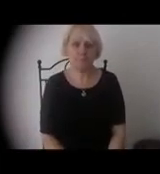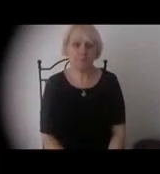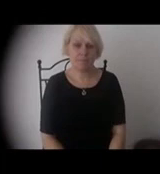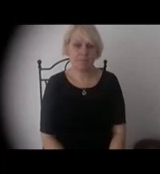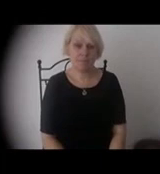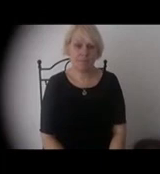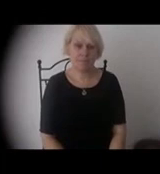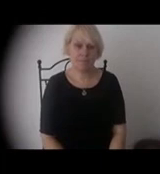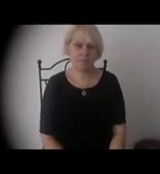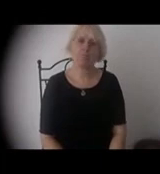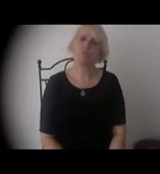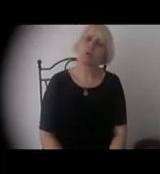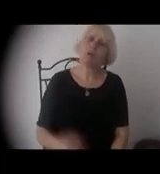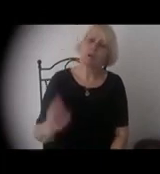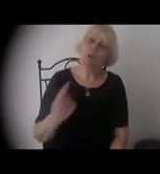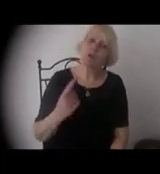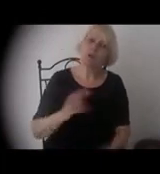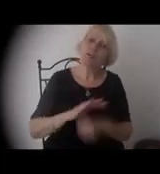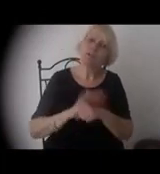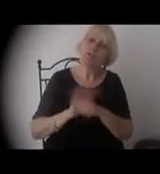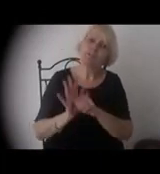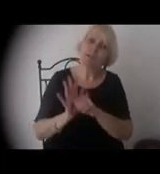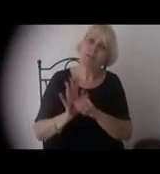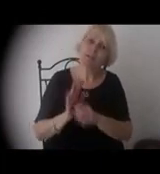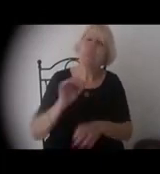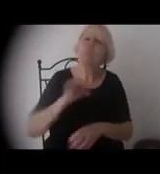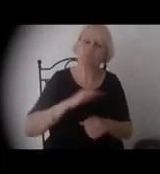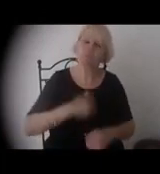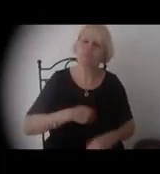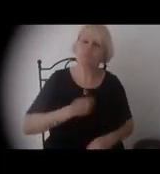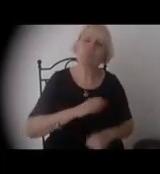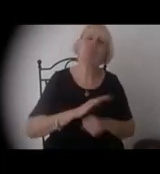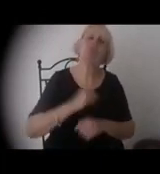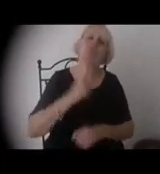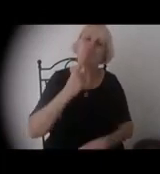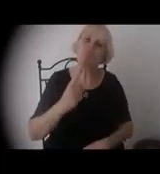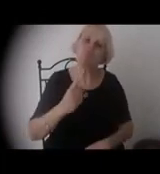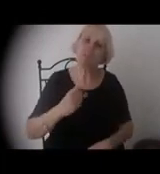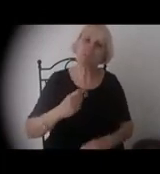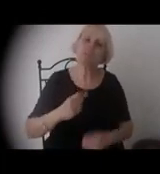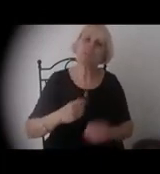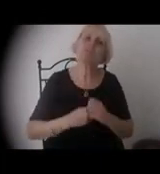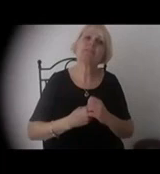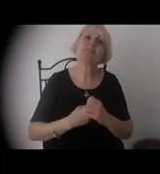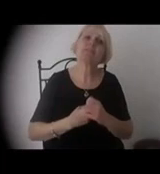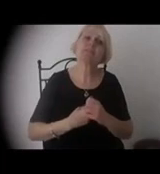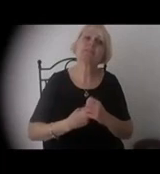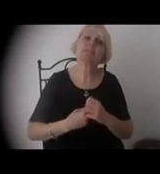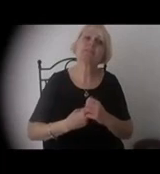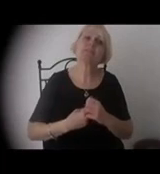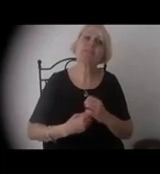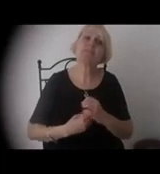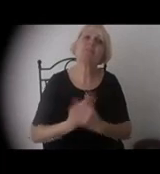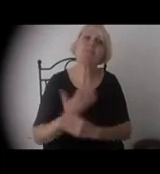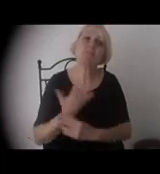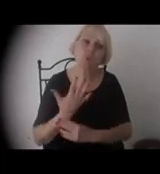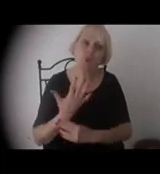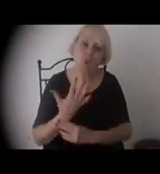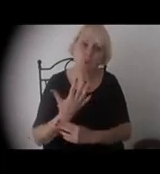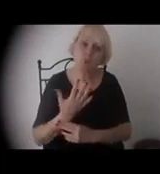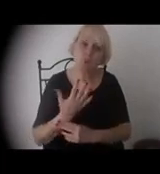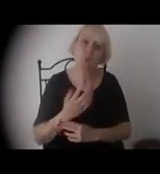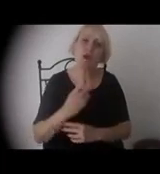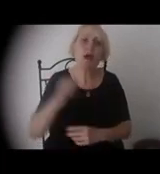just wondering, I know the Barnet and Enfield Haringey website will have some of these links, but I guess if you